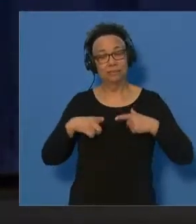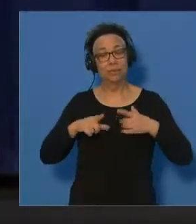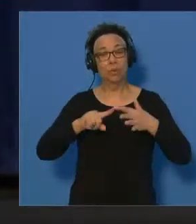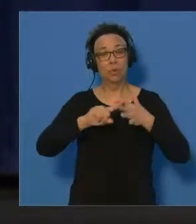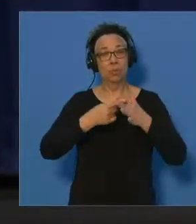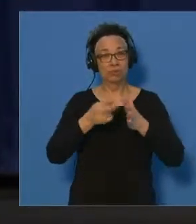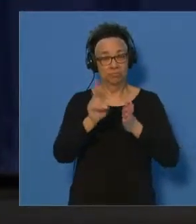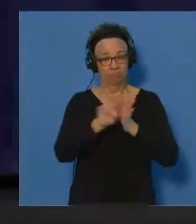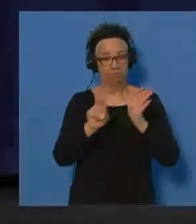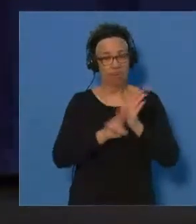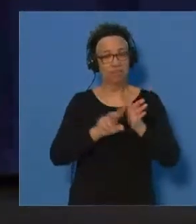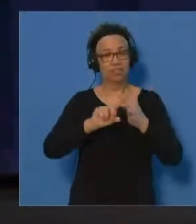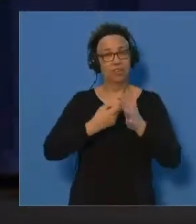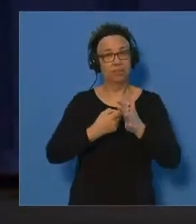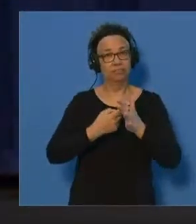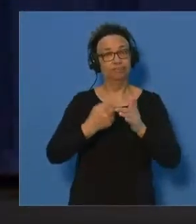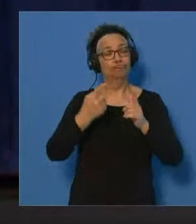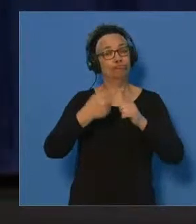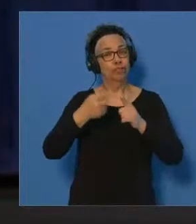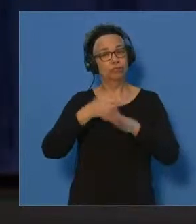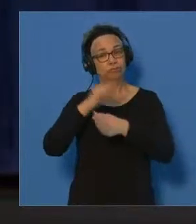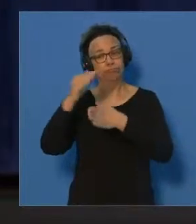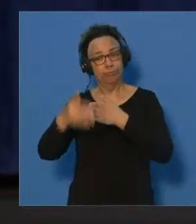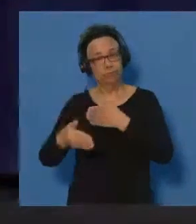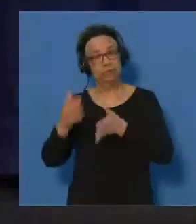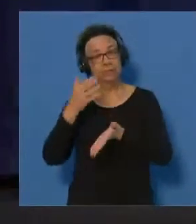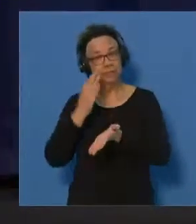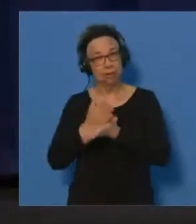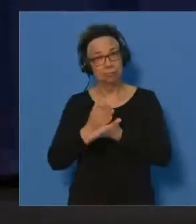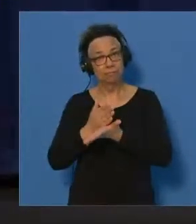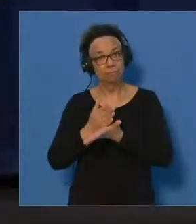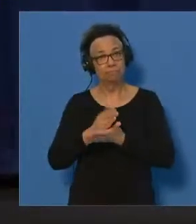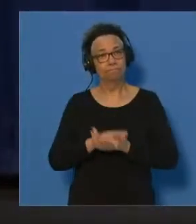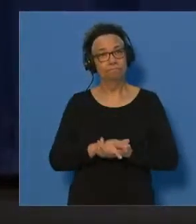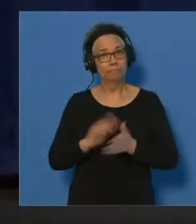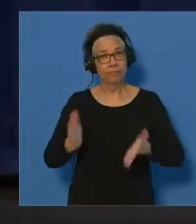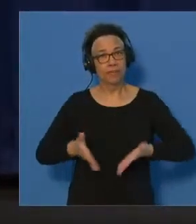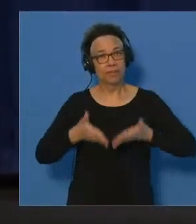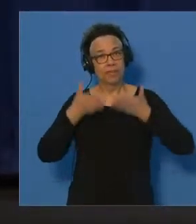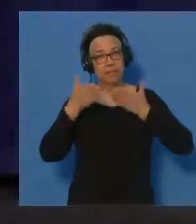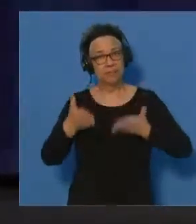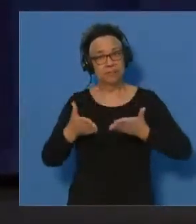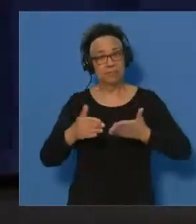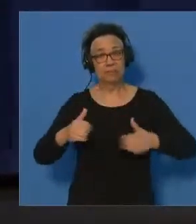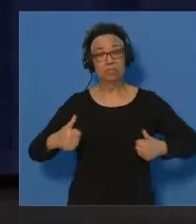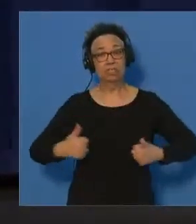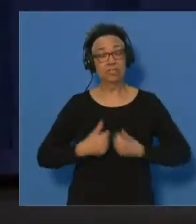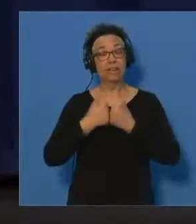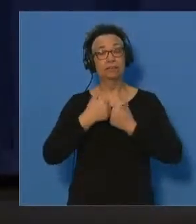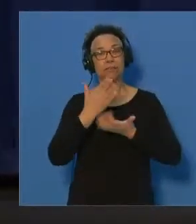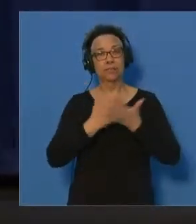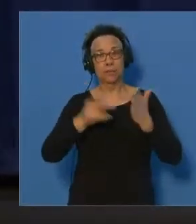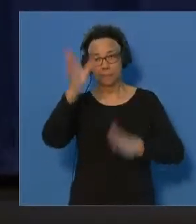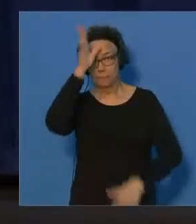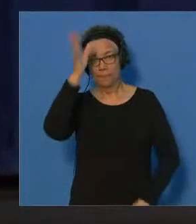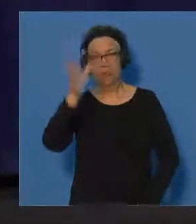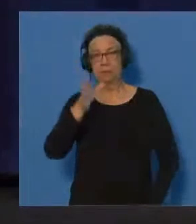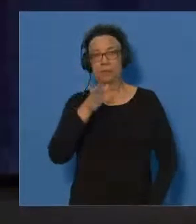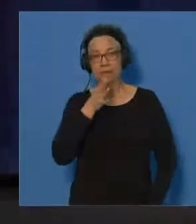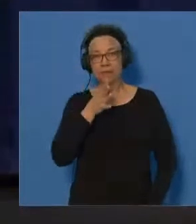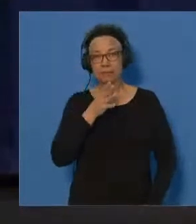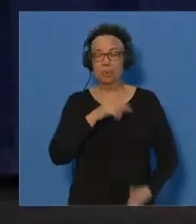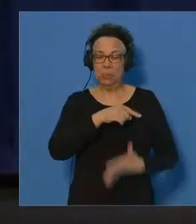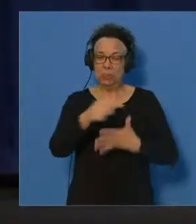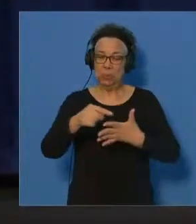regulations until they cease to have effect. This provision has given rise to practical challenges for some parents who fall within this